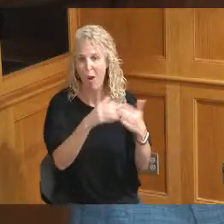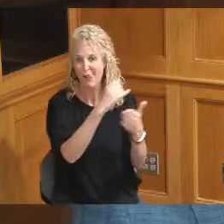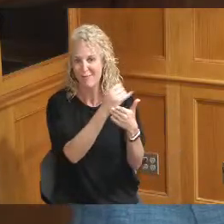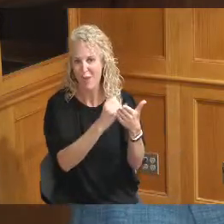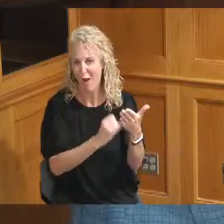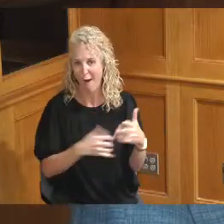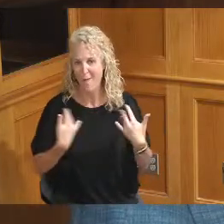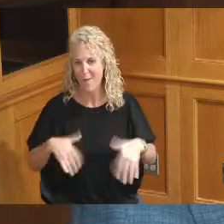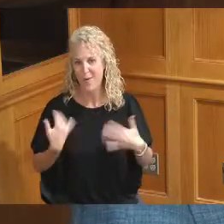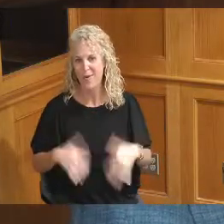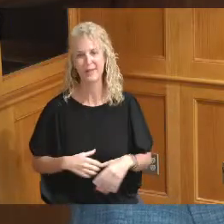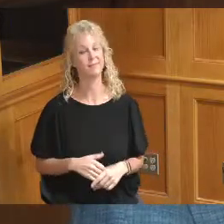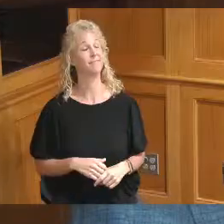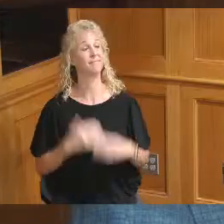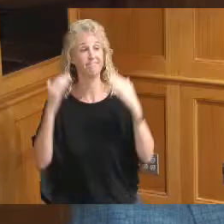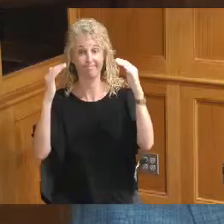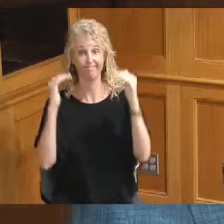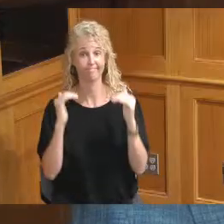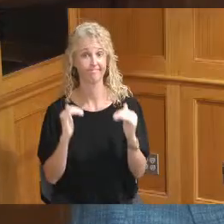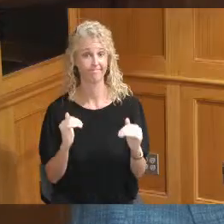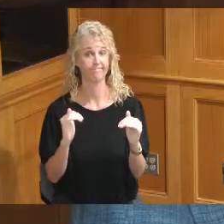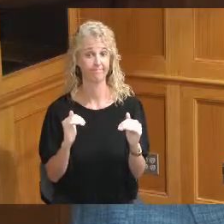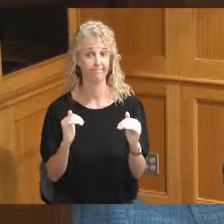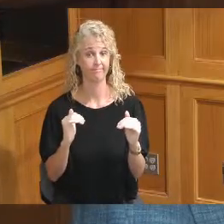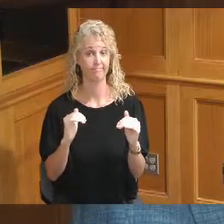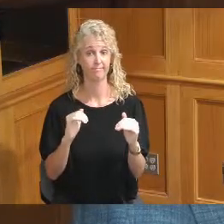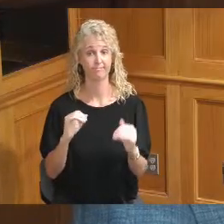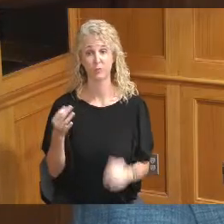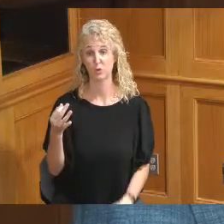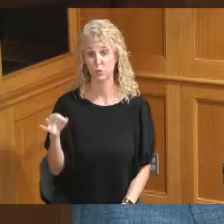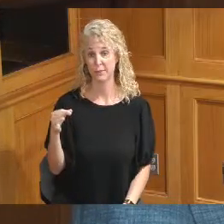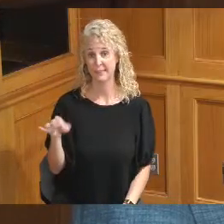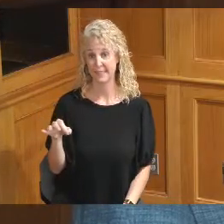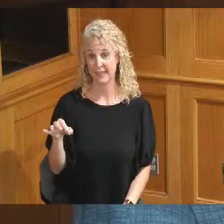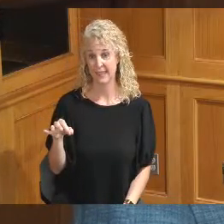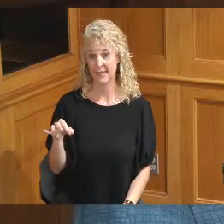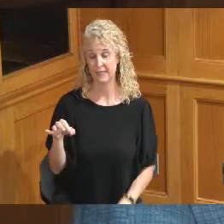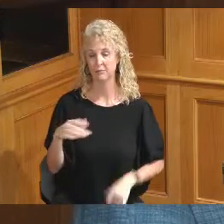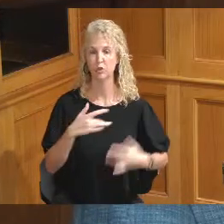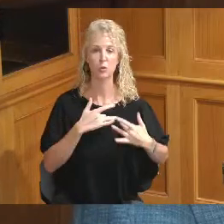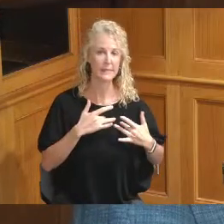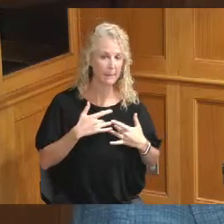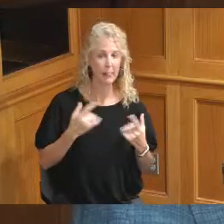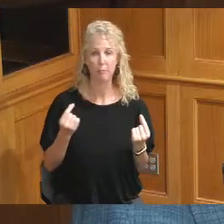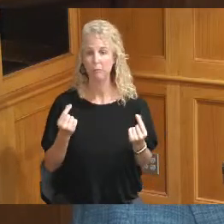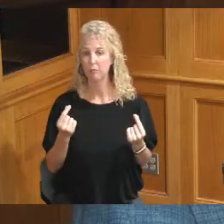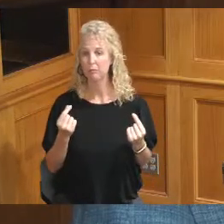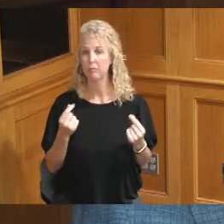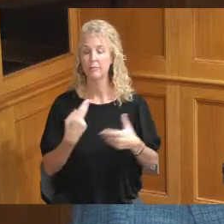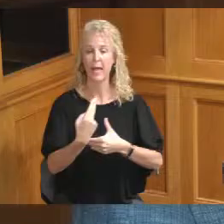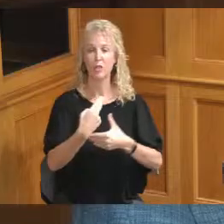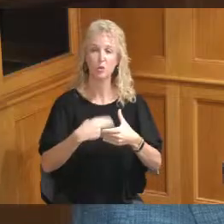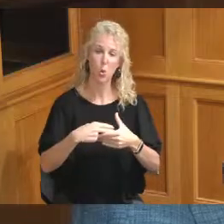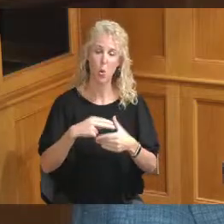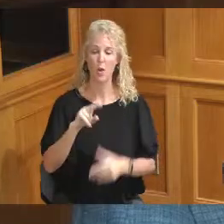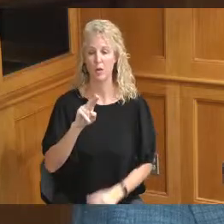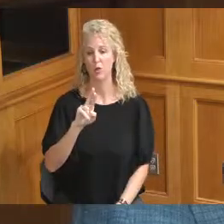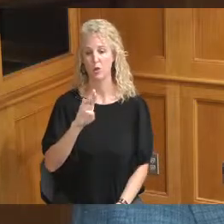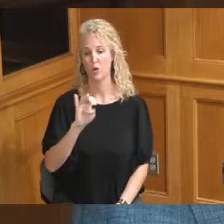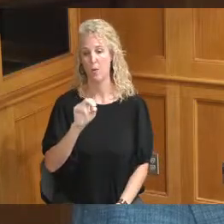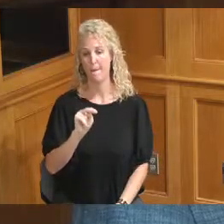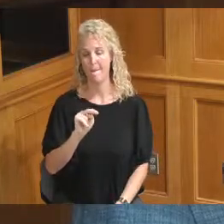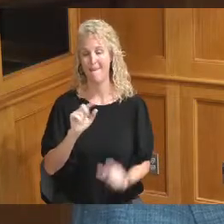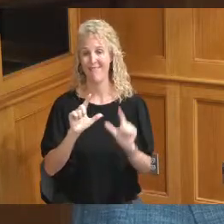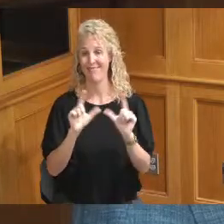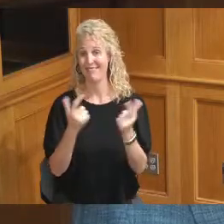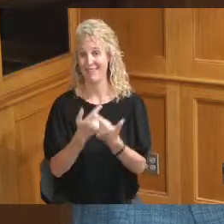awesome. Also, on Juneteenth, so I normally always do join the Urban League for their